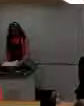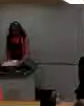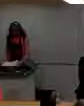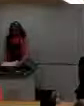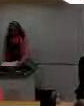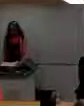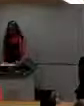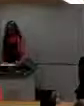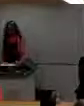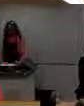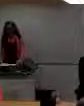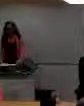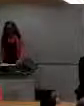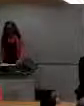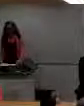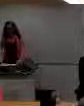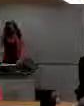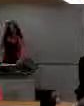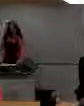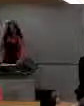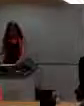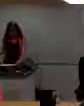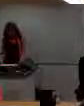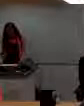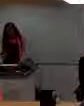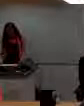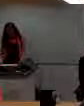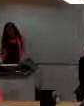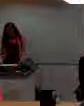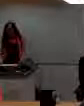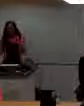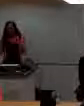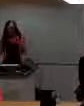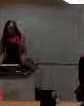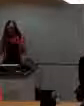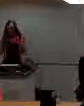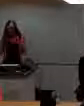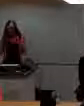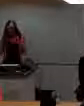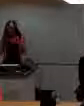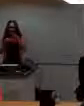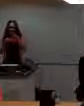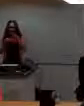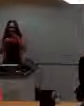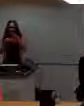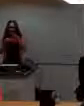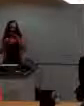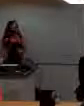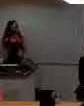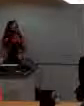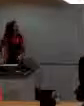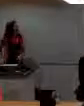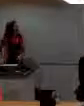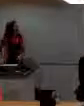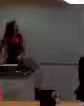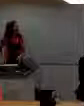these technologies in a way that leads to these positive outcomes, that these kinds of more critical skills, these kind of more understanding